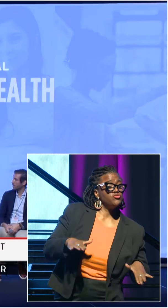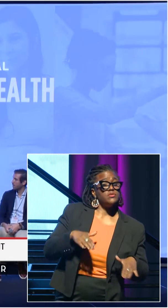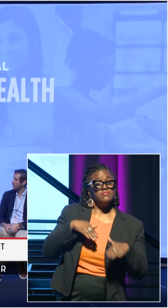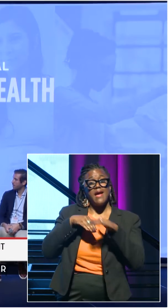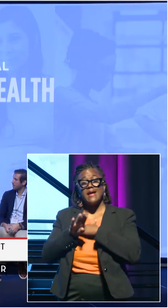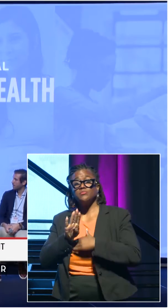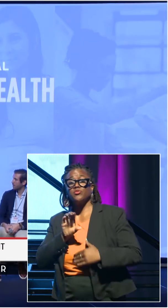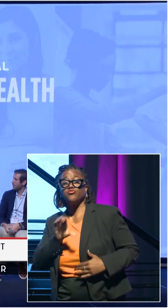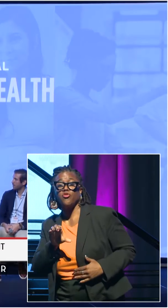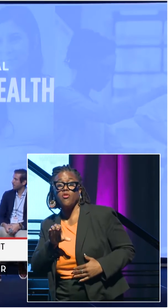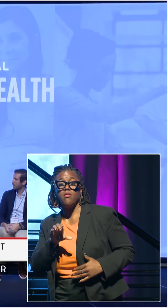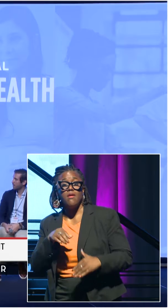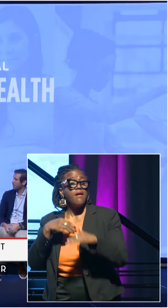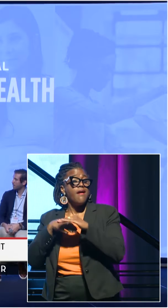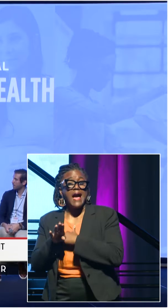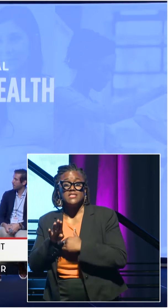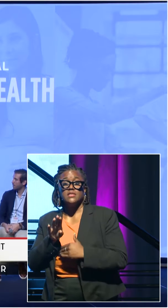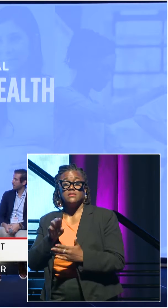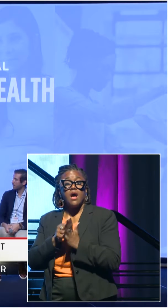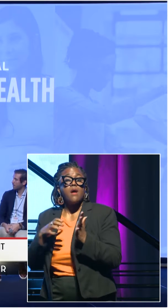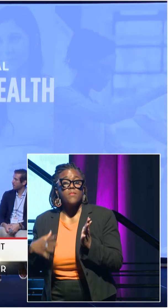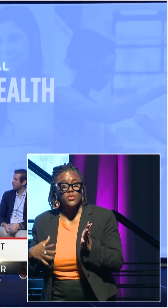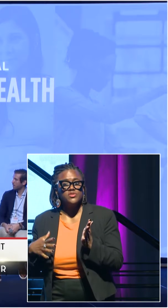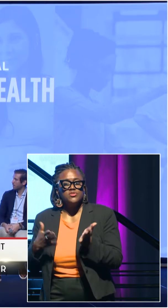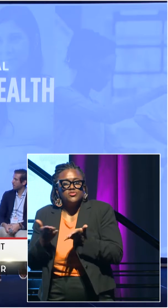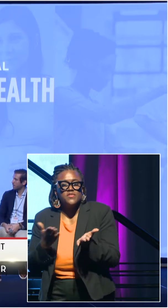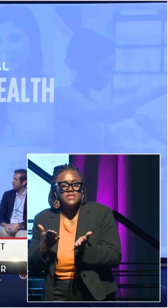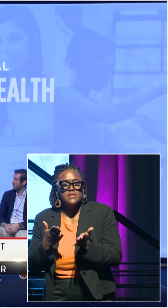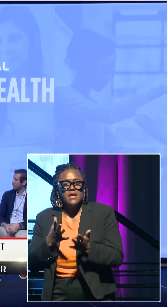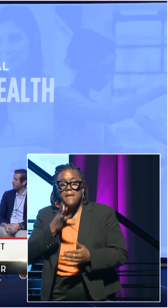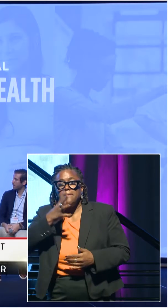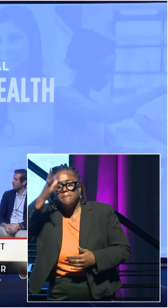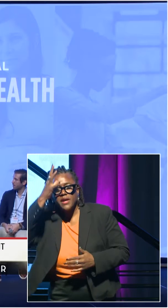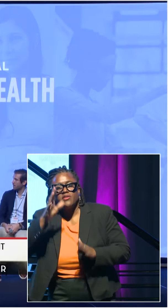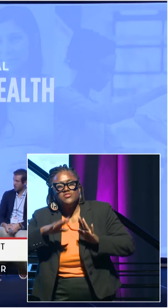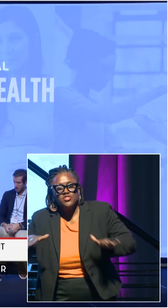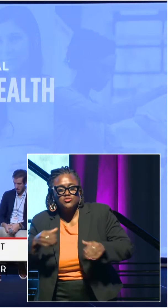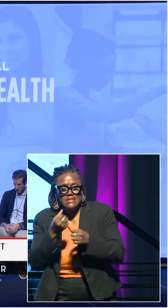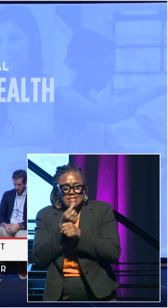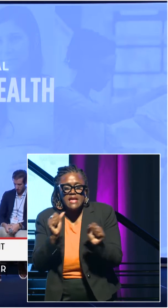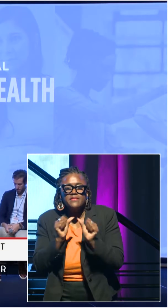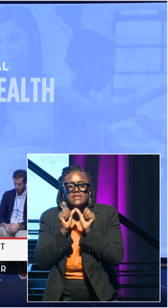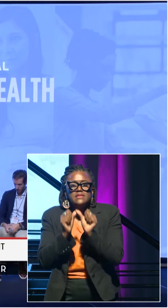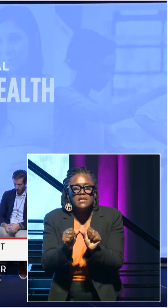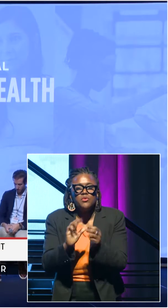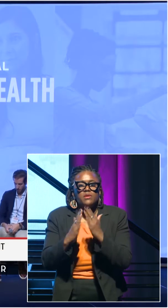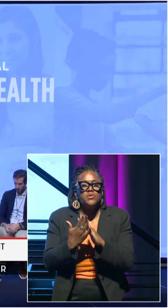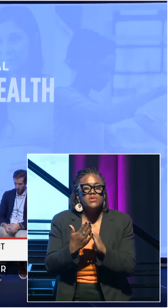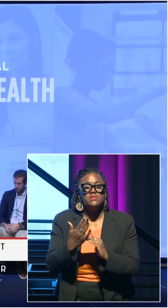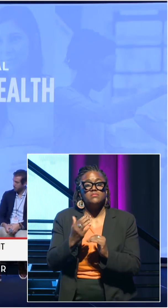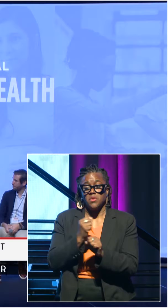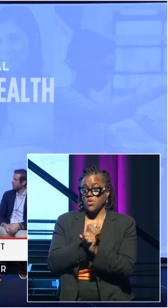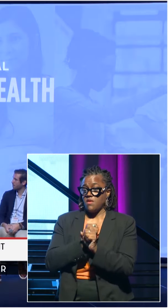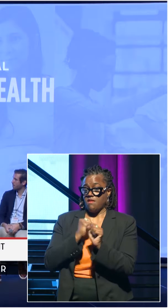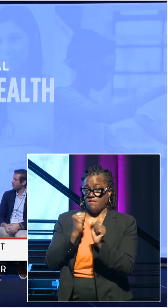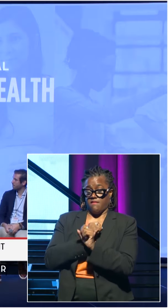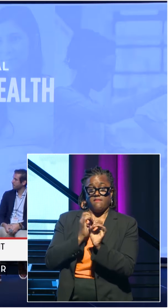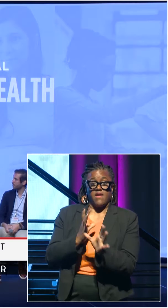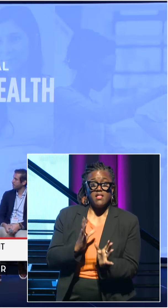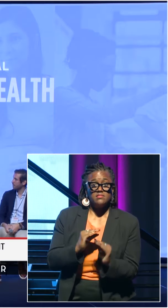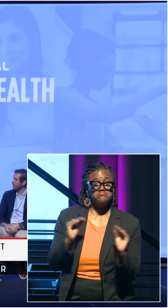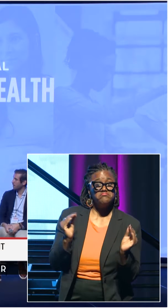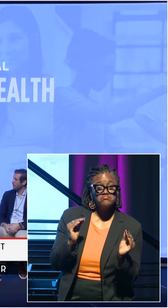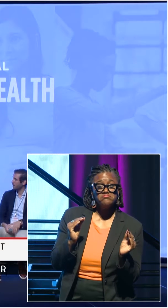access to abortion services, and to parent those children in safe and sustainable communities, free from violence from one another and free